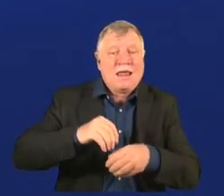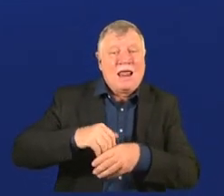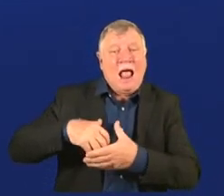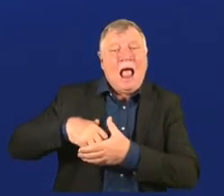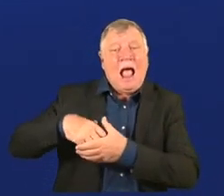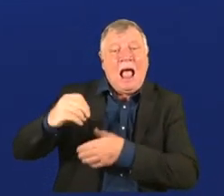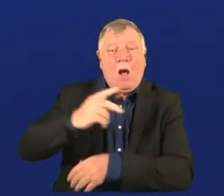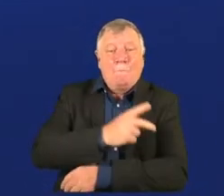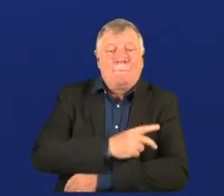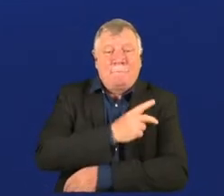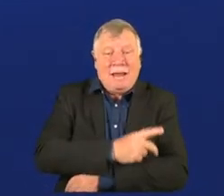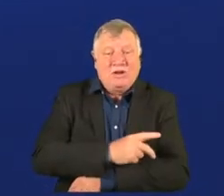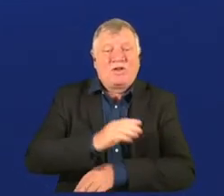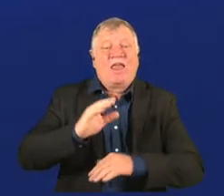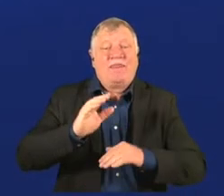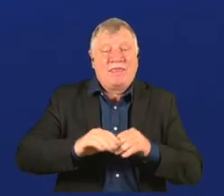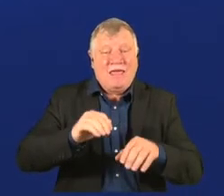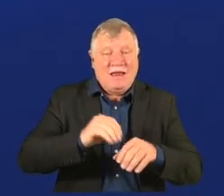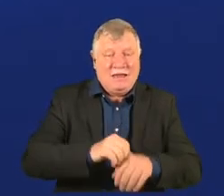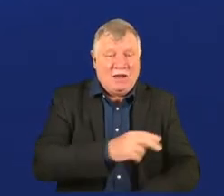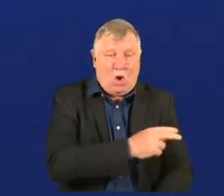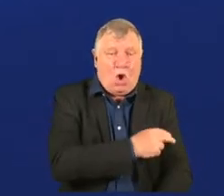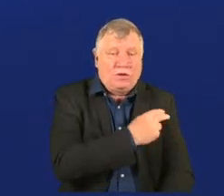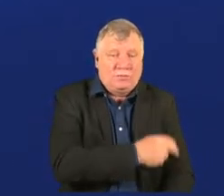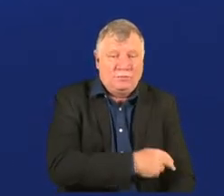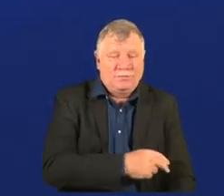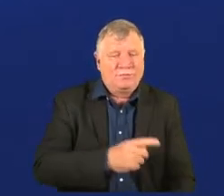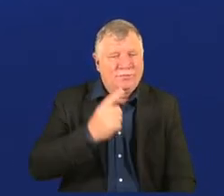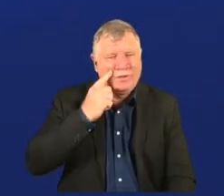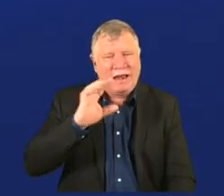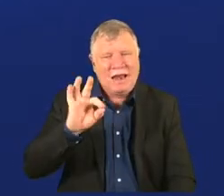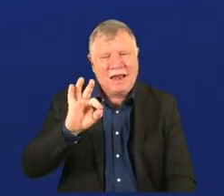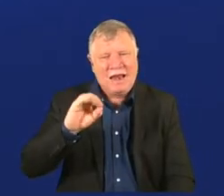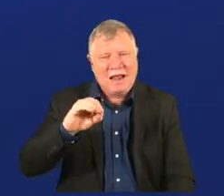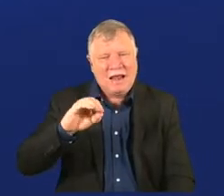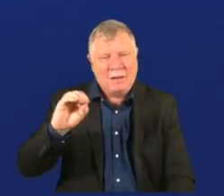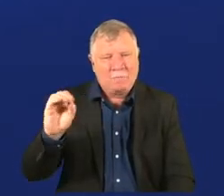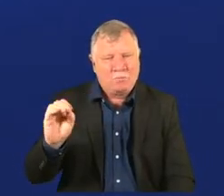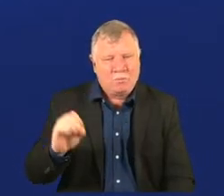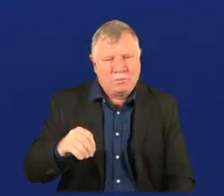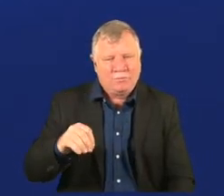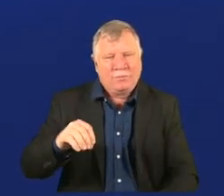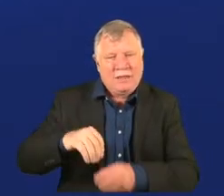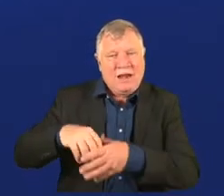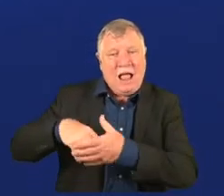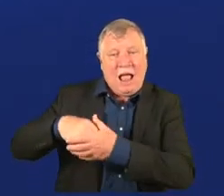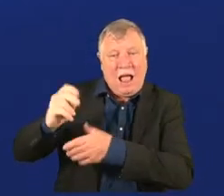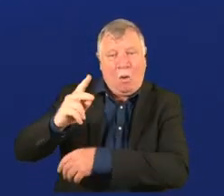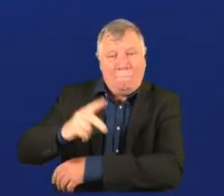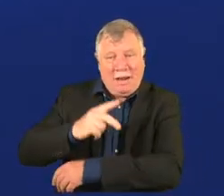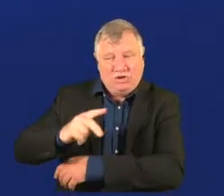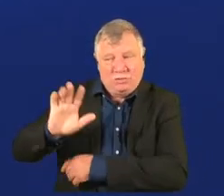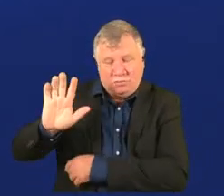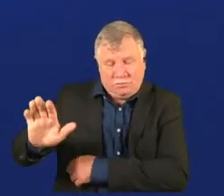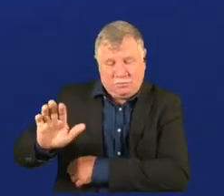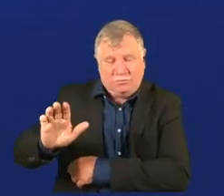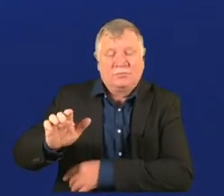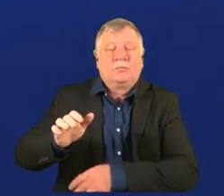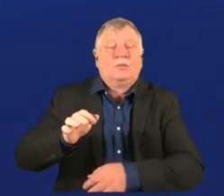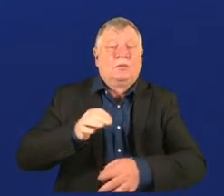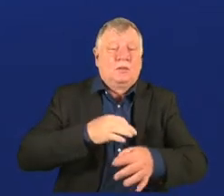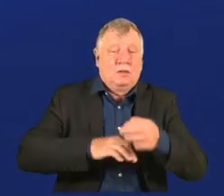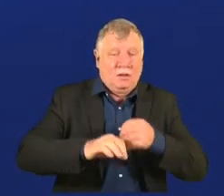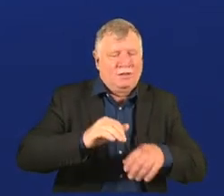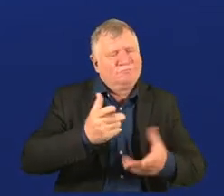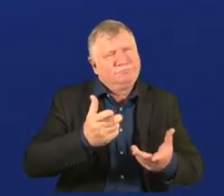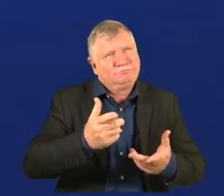outpatient settings than they do in hospital settings. It's about 90% or so in the outpatient setting versus in the United States